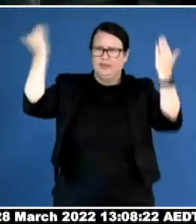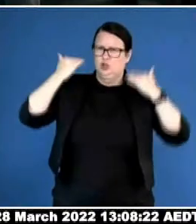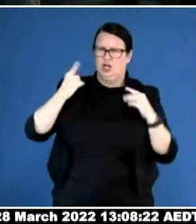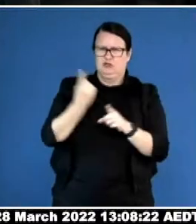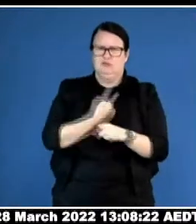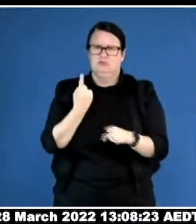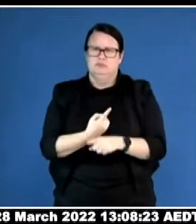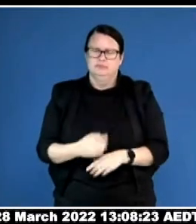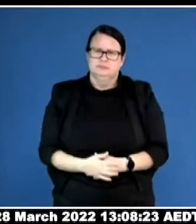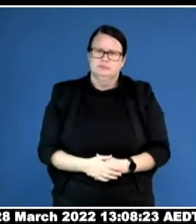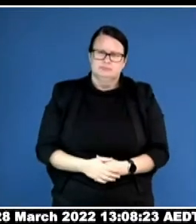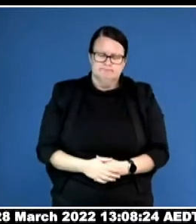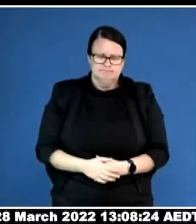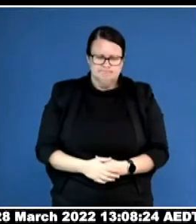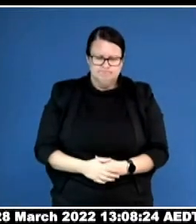Oh,